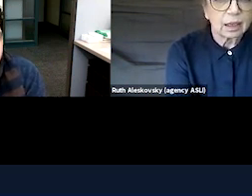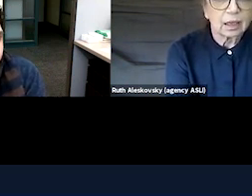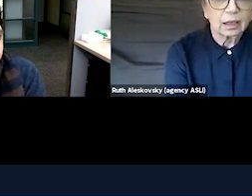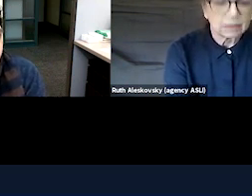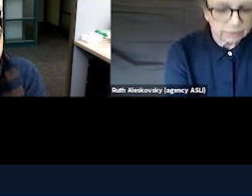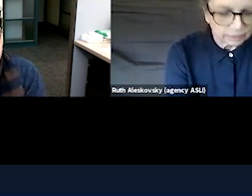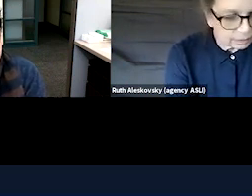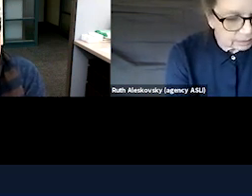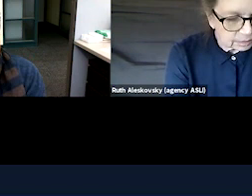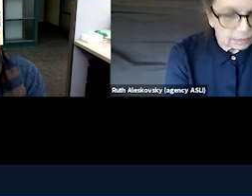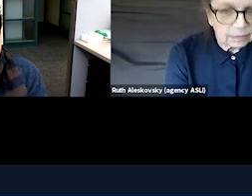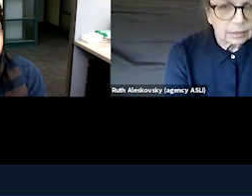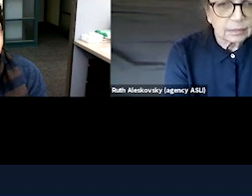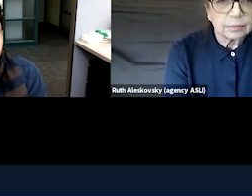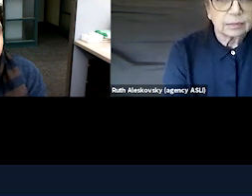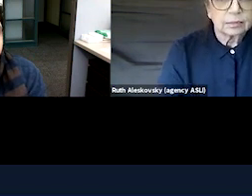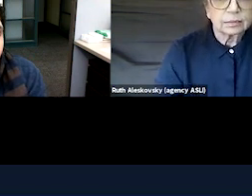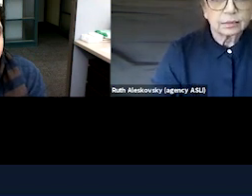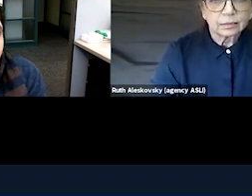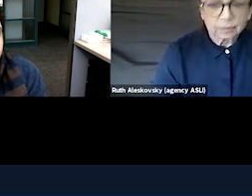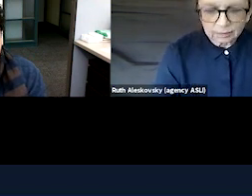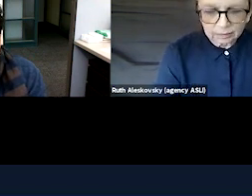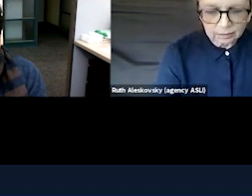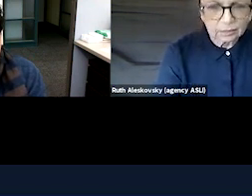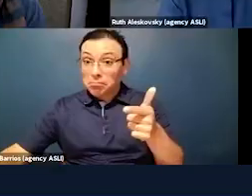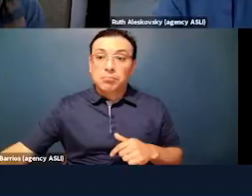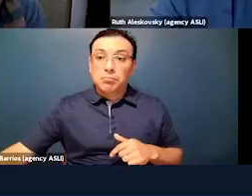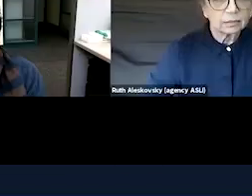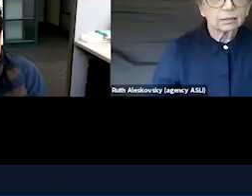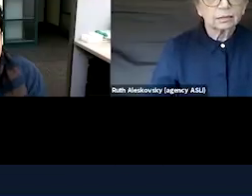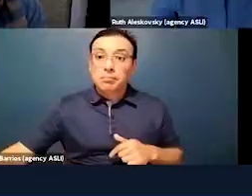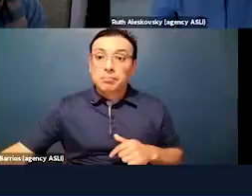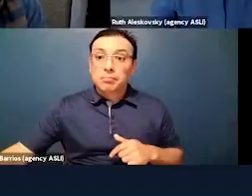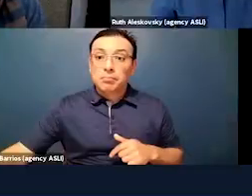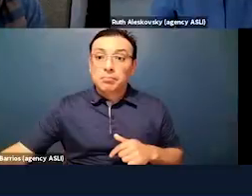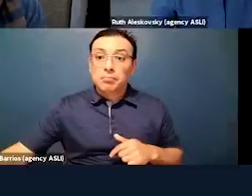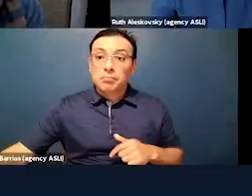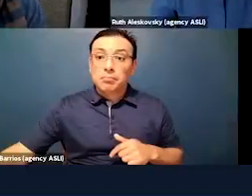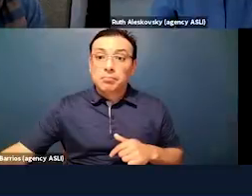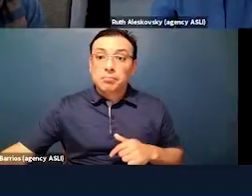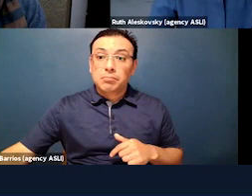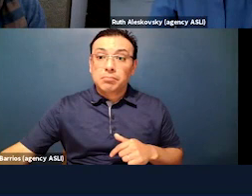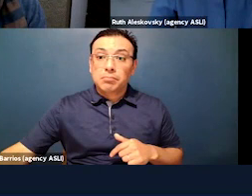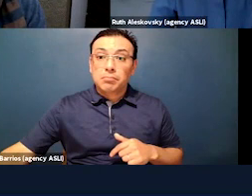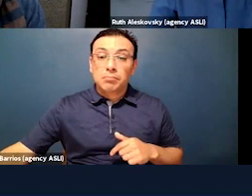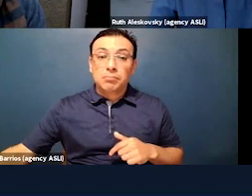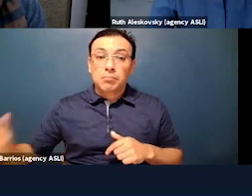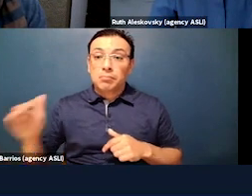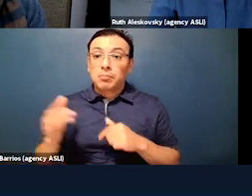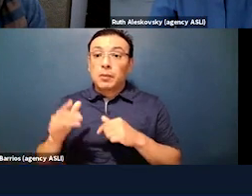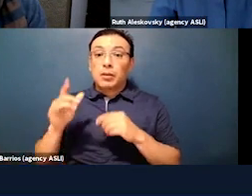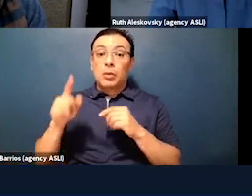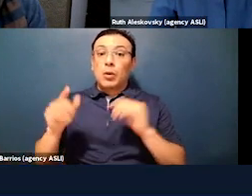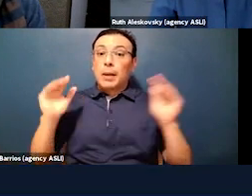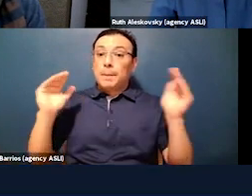meetings, something we're very proud of. And this ranged from orientations, workshops, informational sessions,